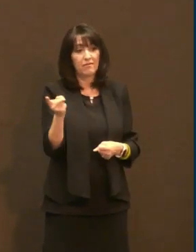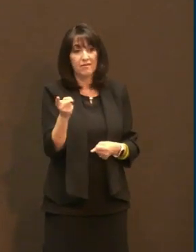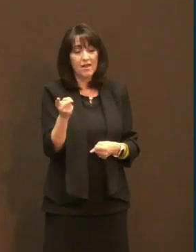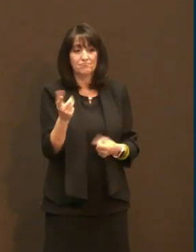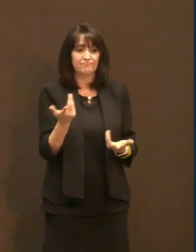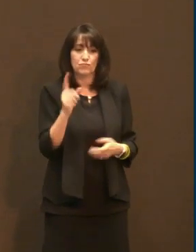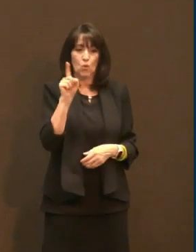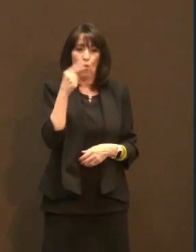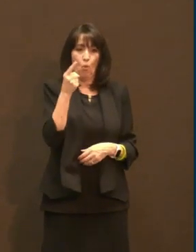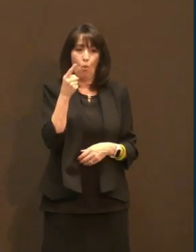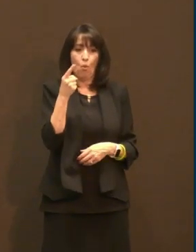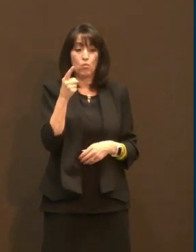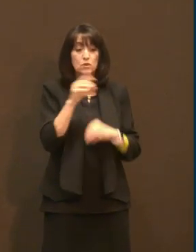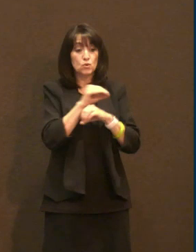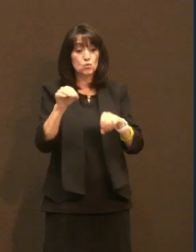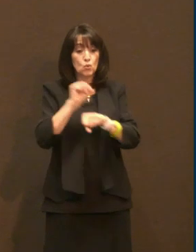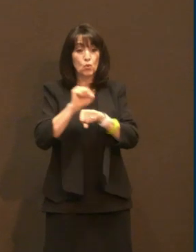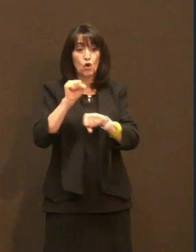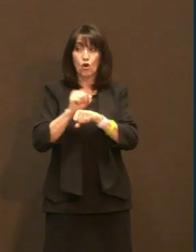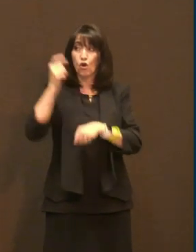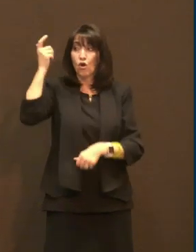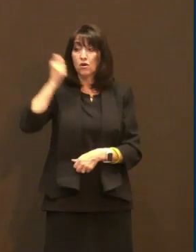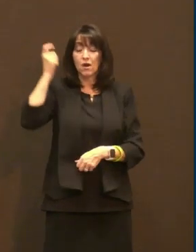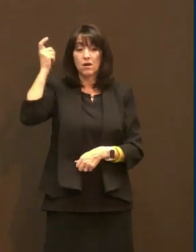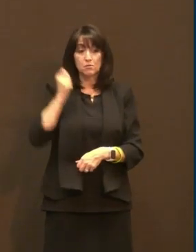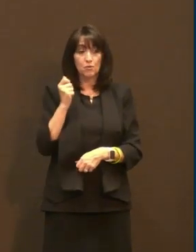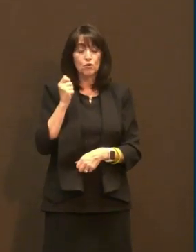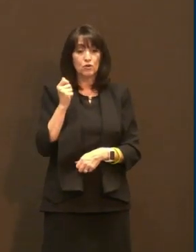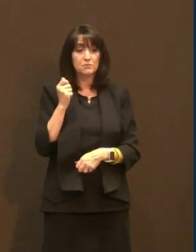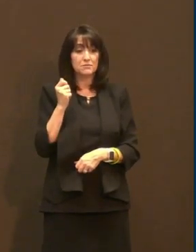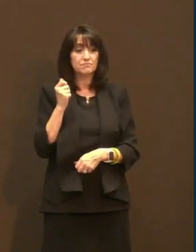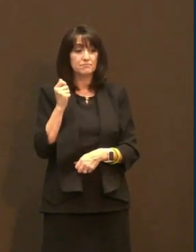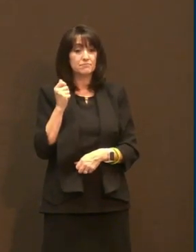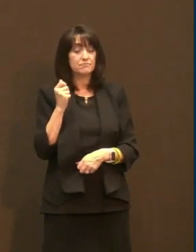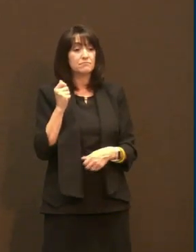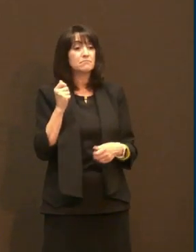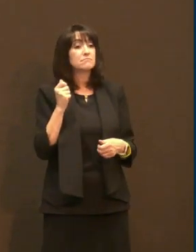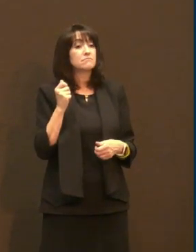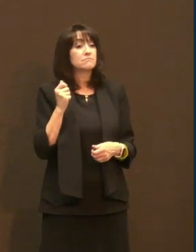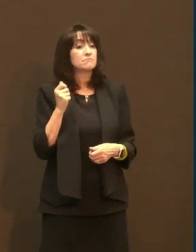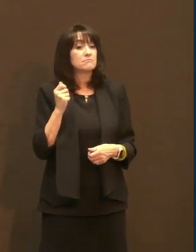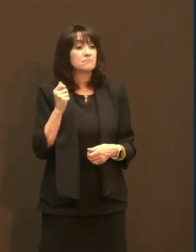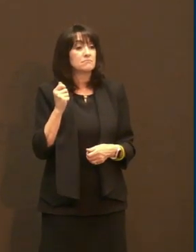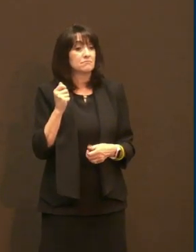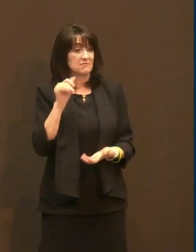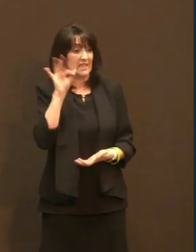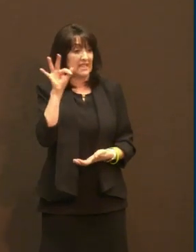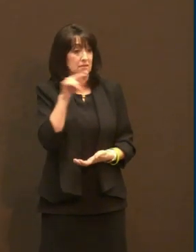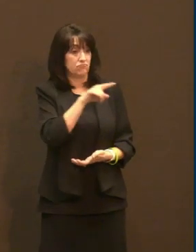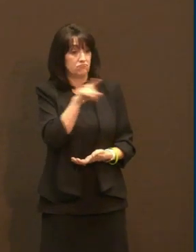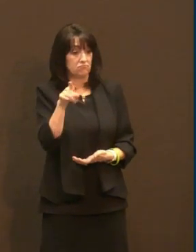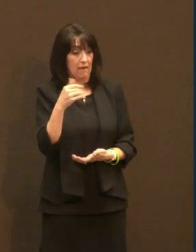unemployment, which people are eligible for as long as they have a work number